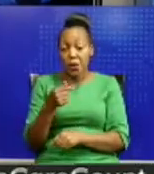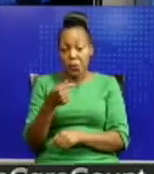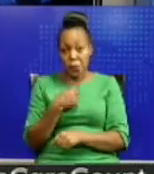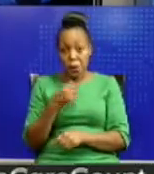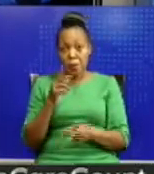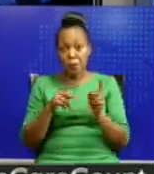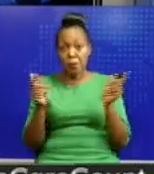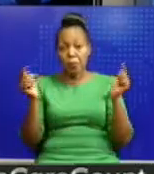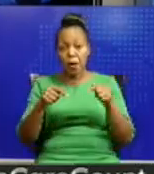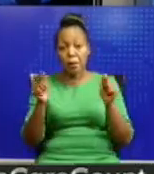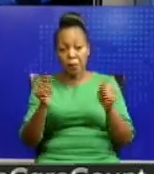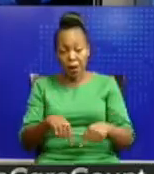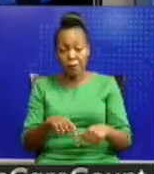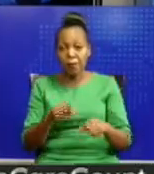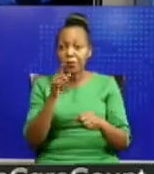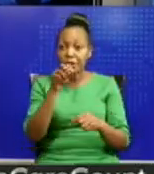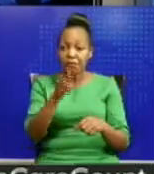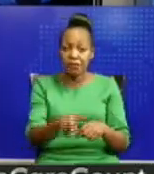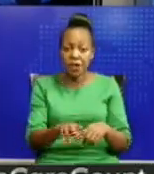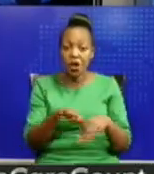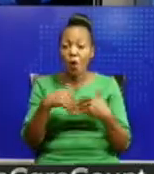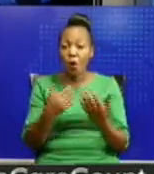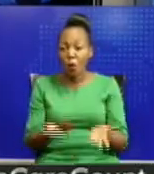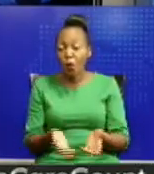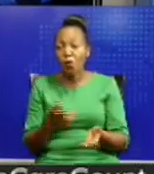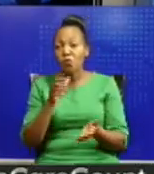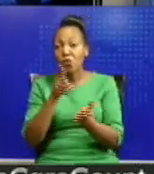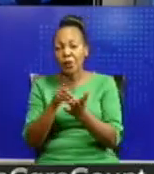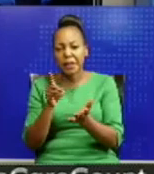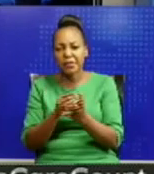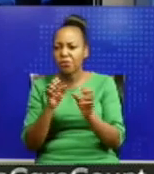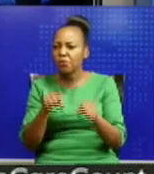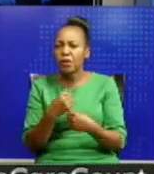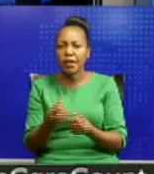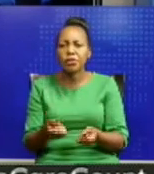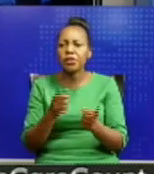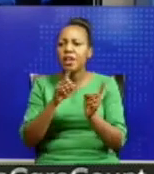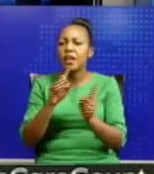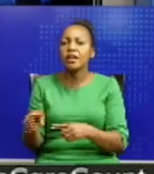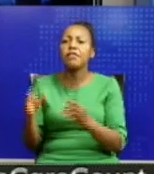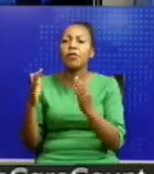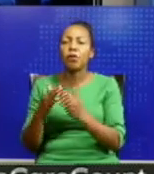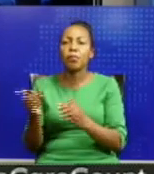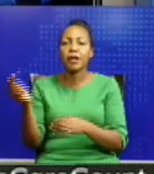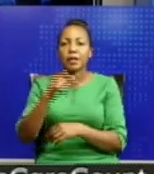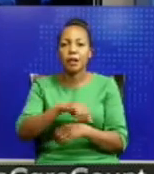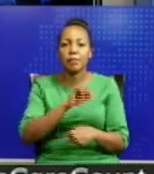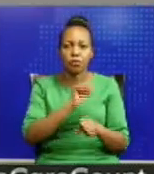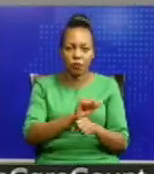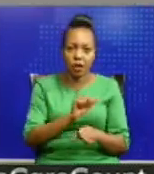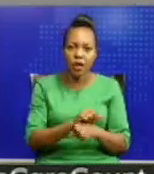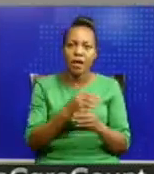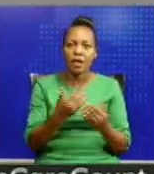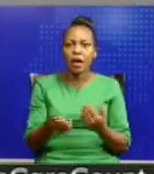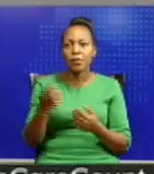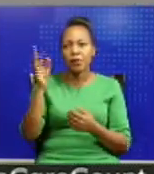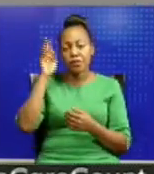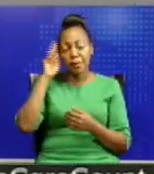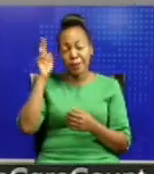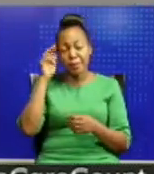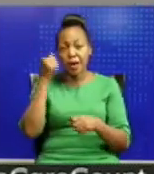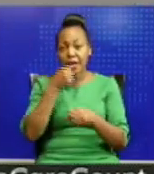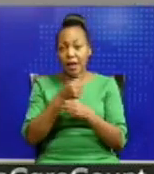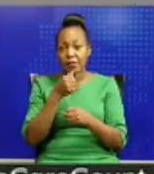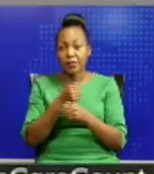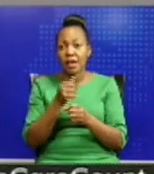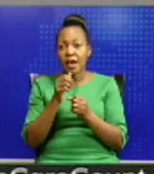work. Indeed. You can't leave home without someone to do this work. And also talk about the girls who were forced into compromising